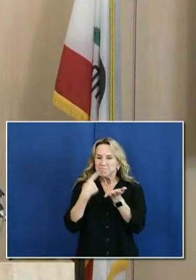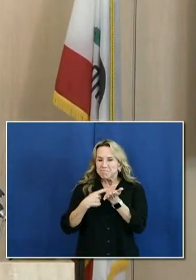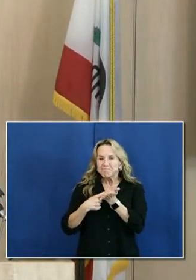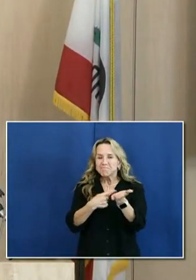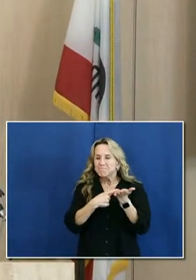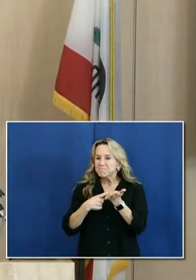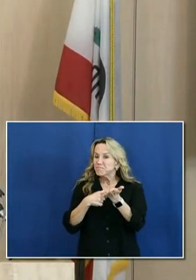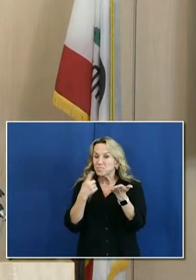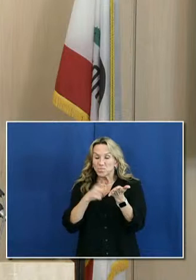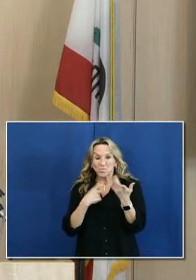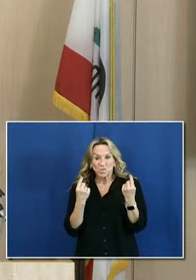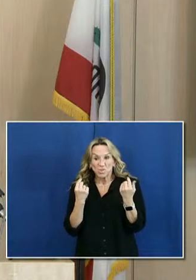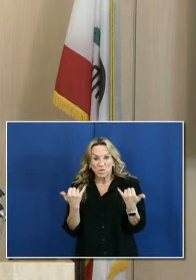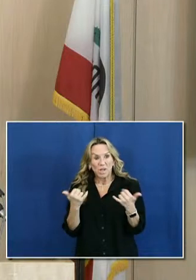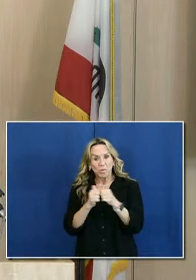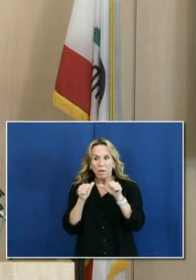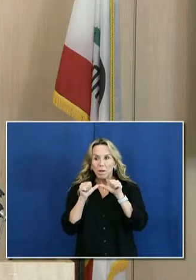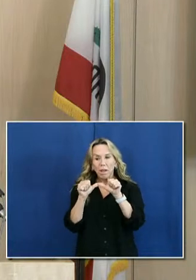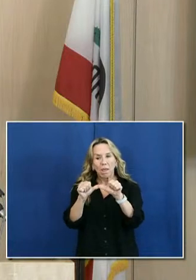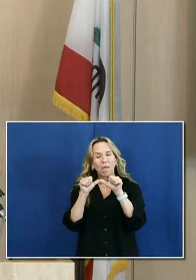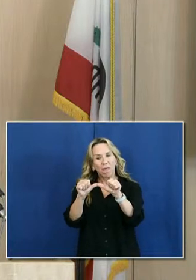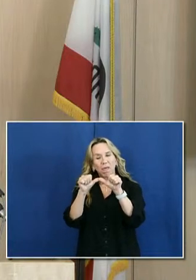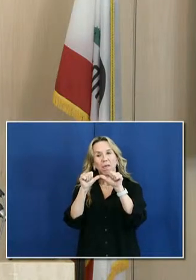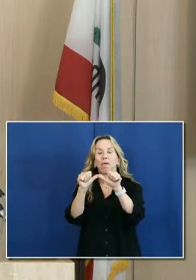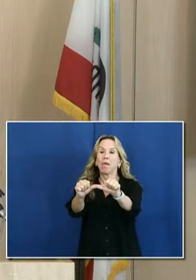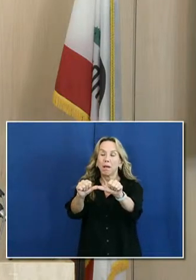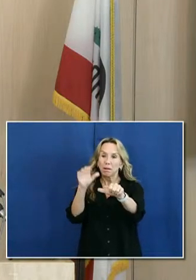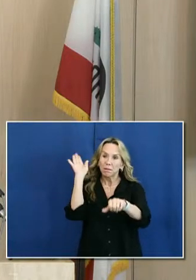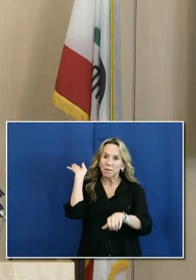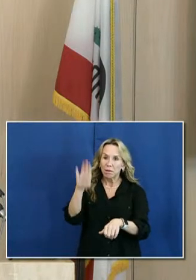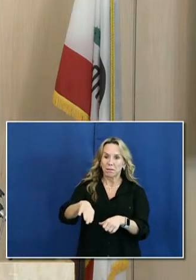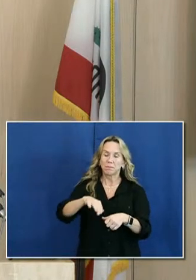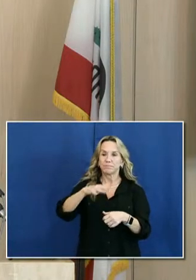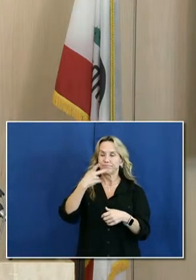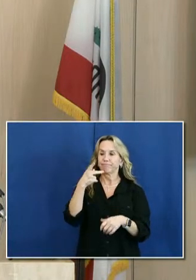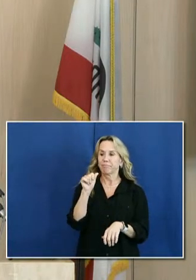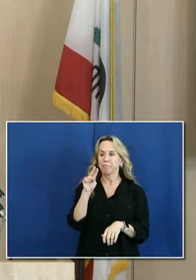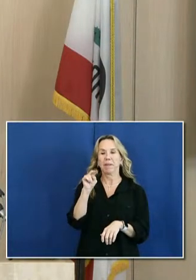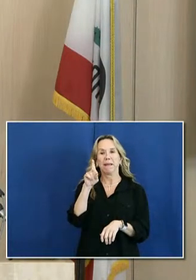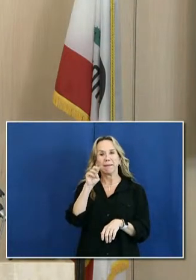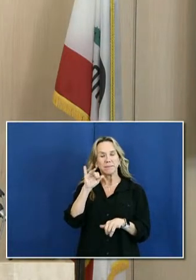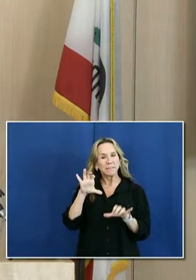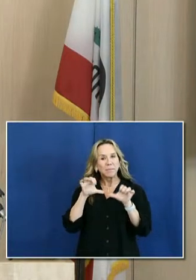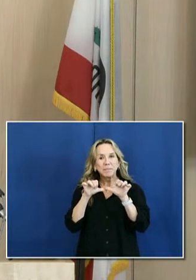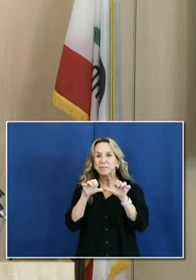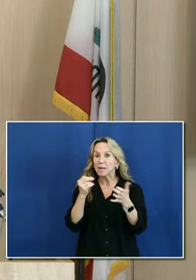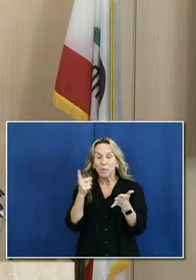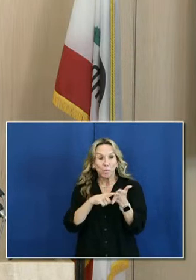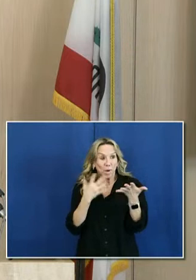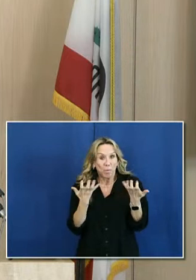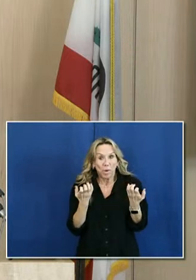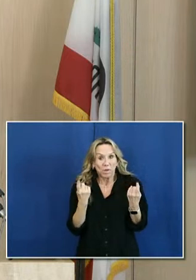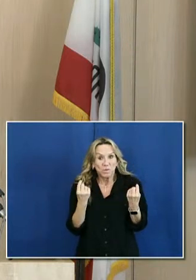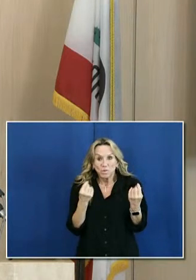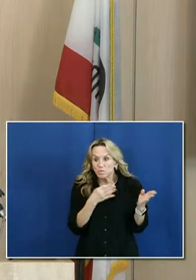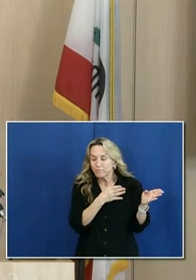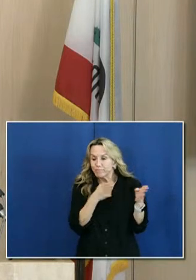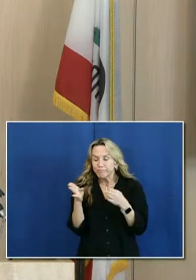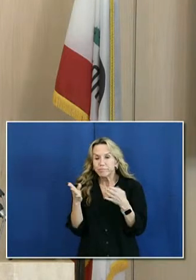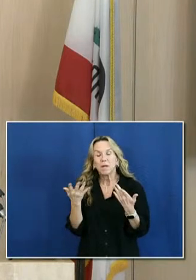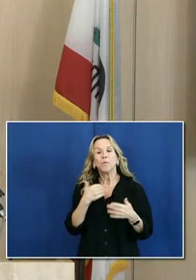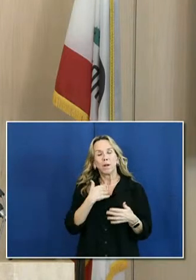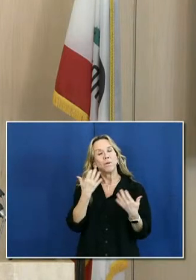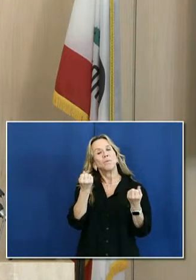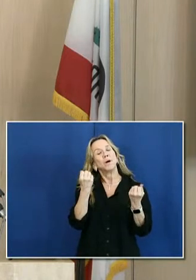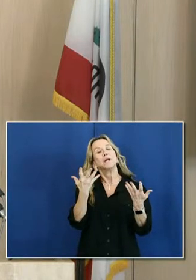we stand with this ongoing pandemic and where we're going to go. We wanted to listen to a variety of voices, so we had a panel